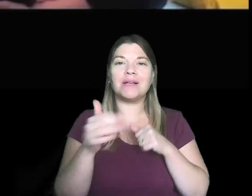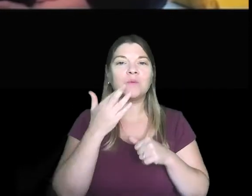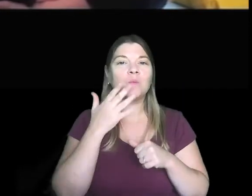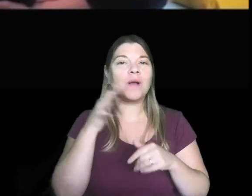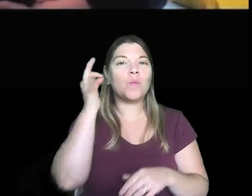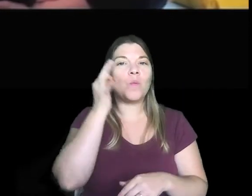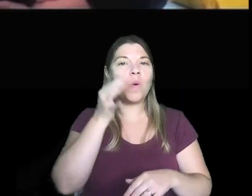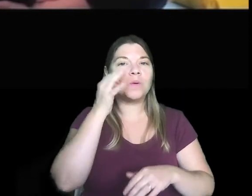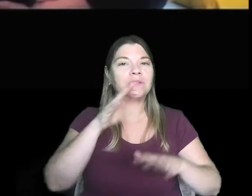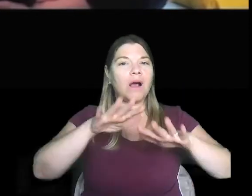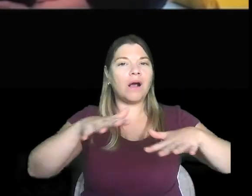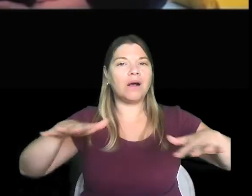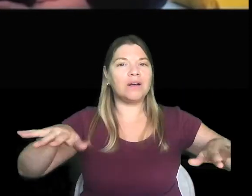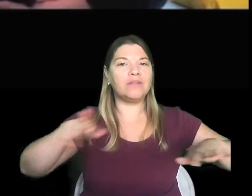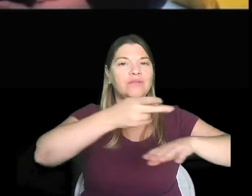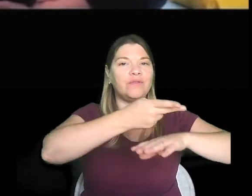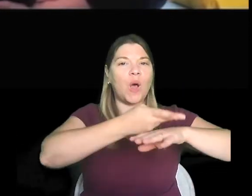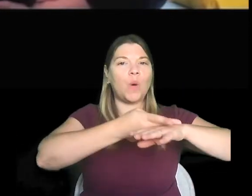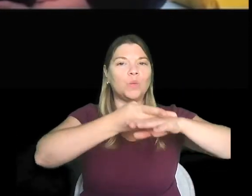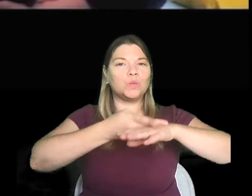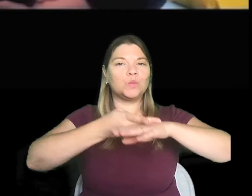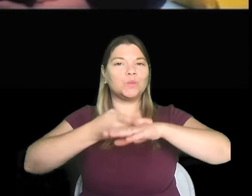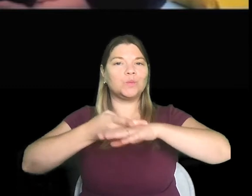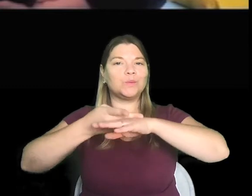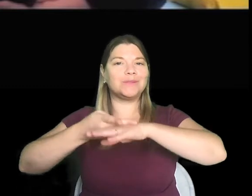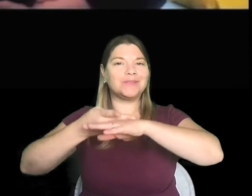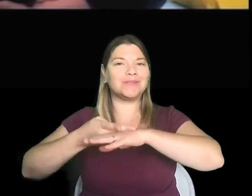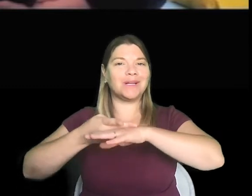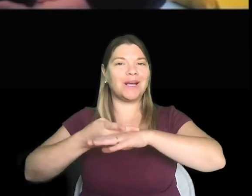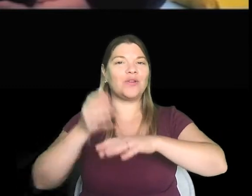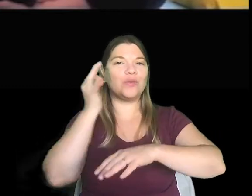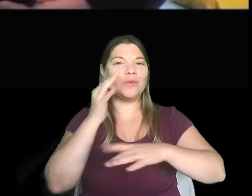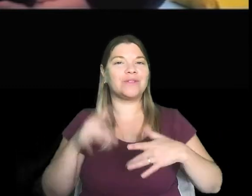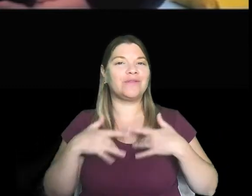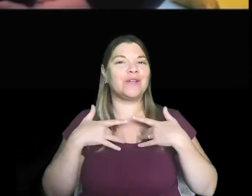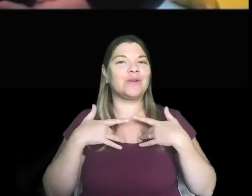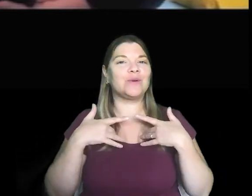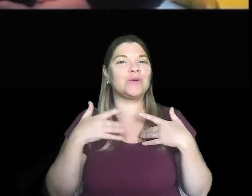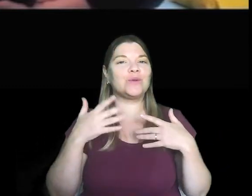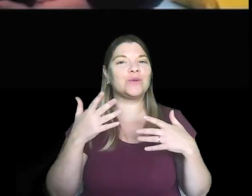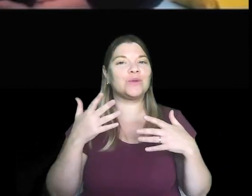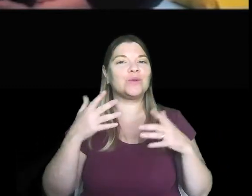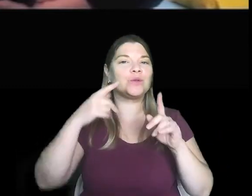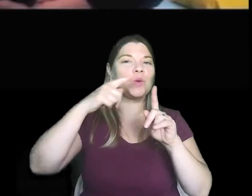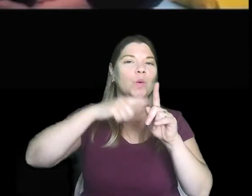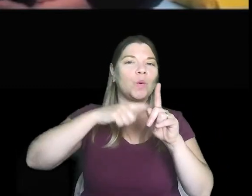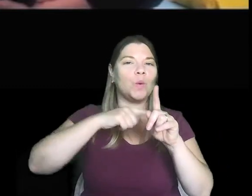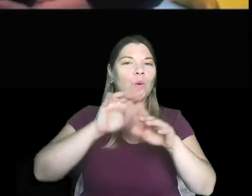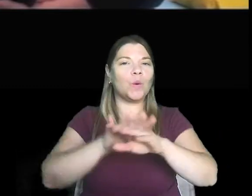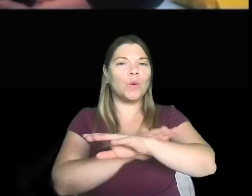It's cool on her skin, allows her to feel weightless, refreshed, and invigorated.